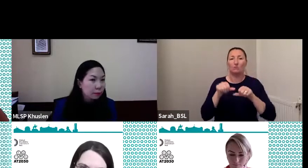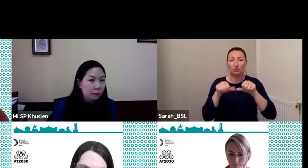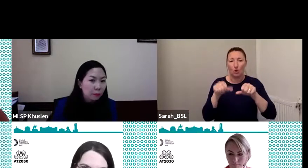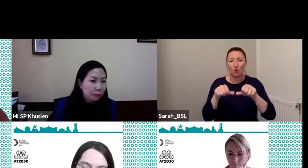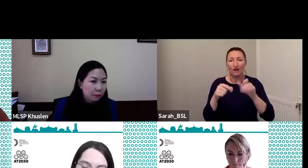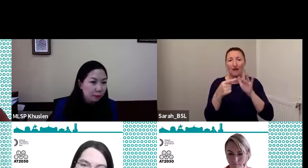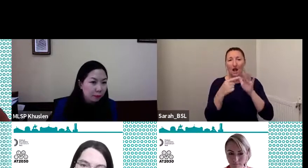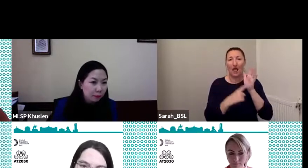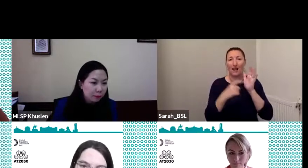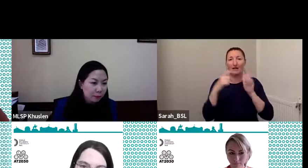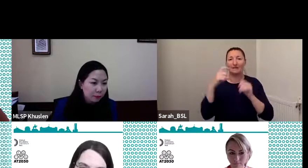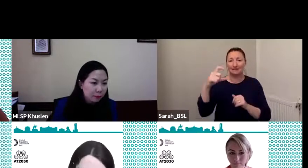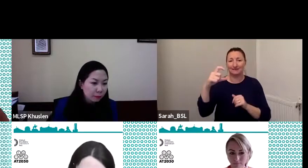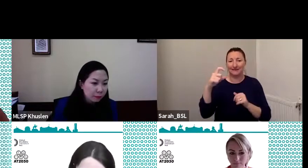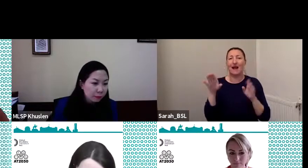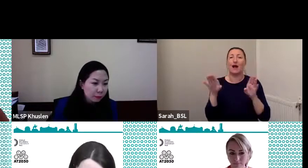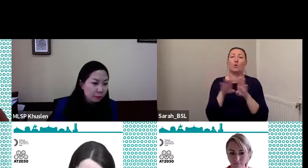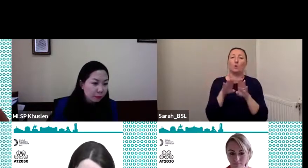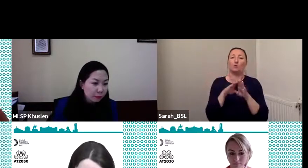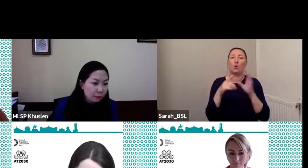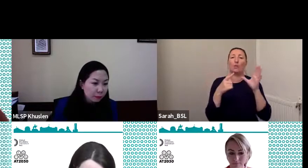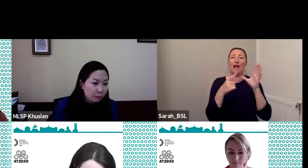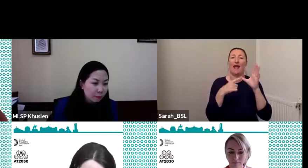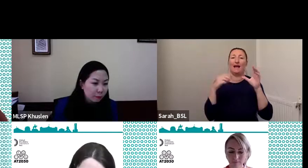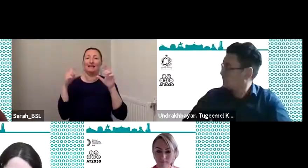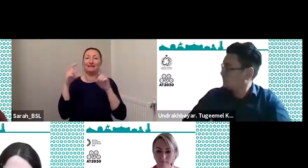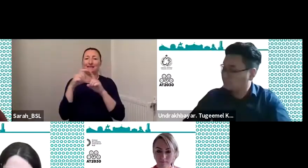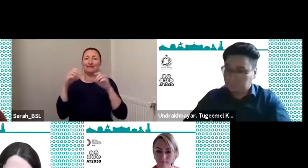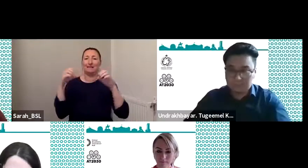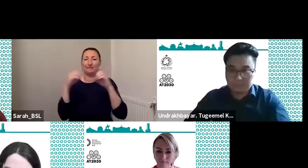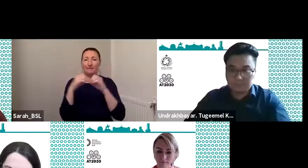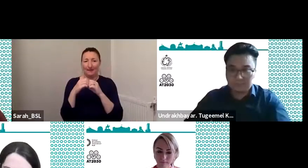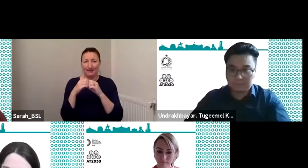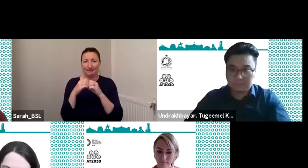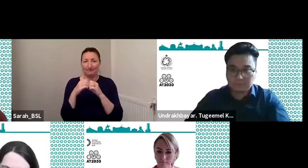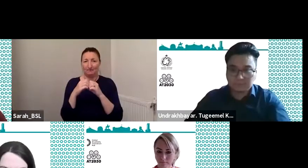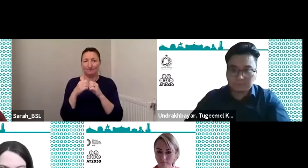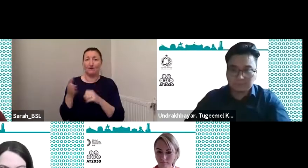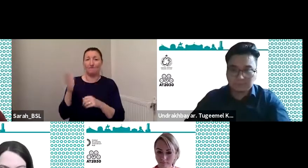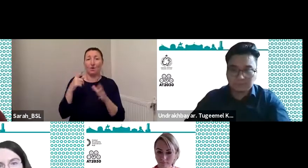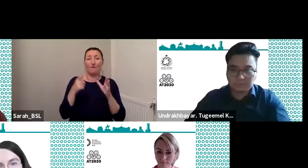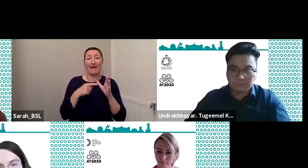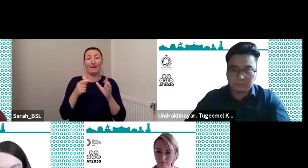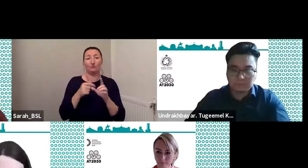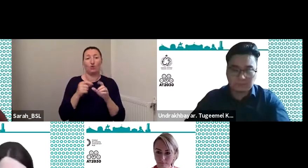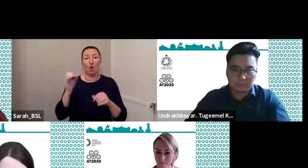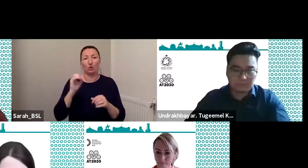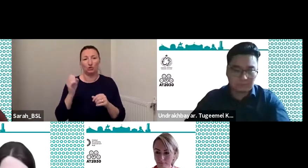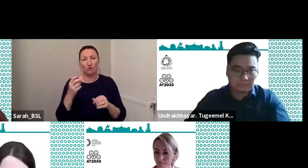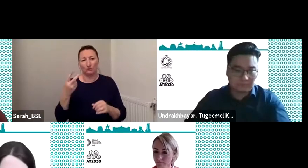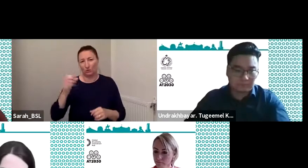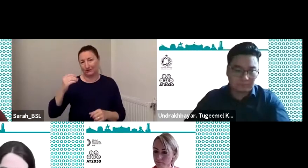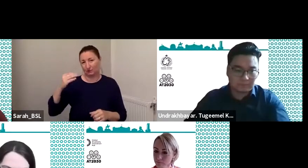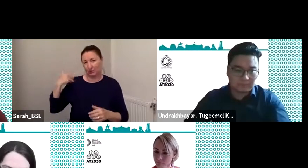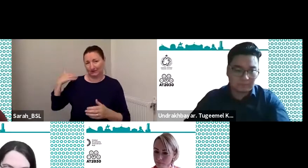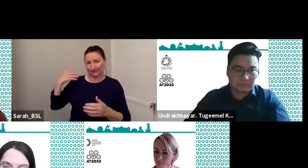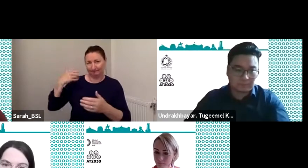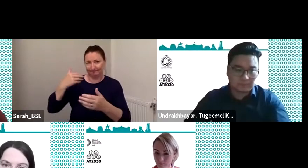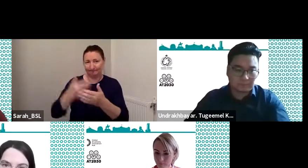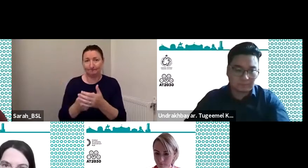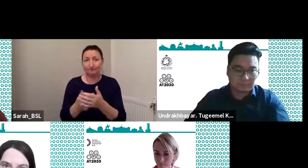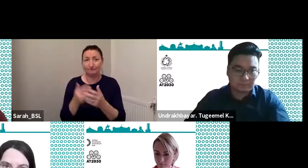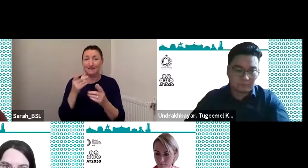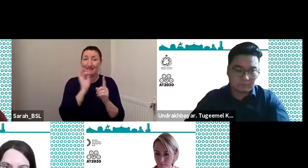workshops, and participatory research activities to capture the perspectives of different stakeholders who have a role in shaping the